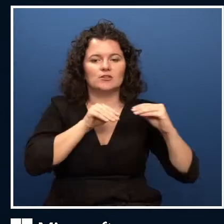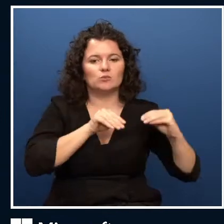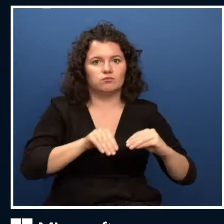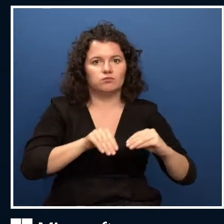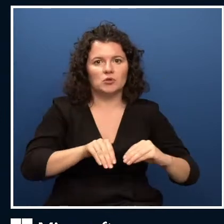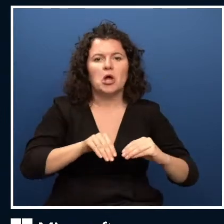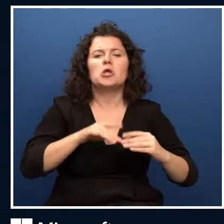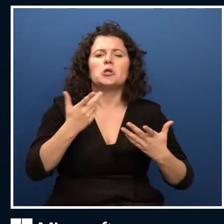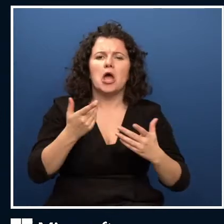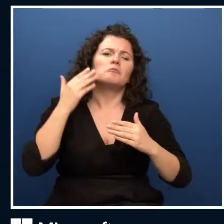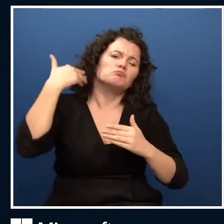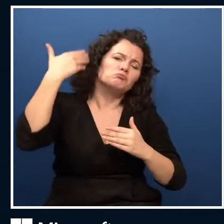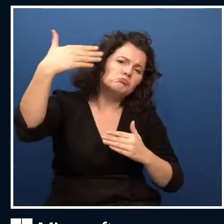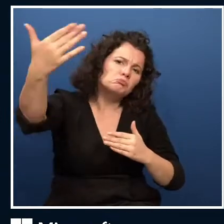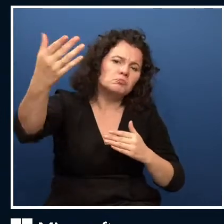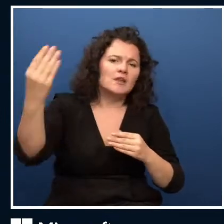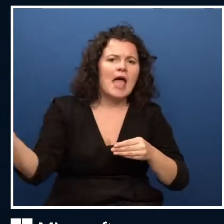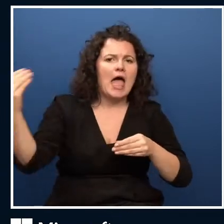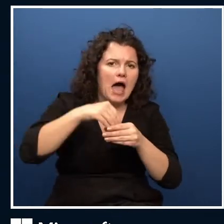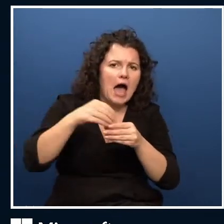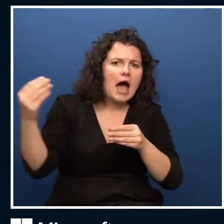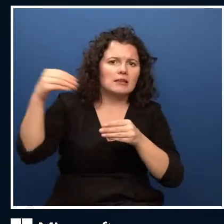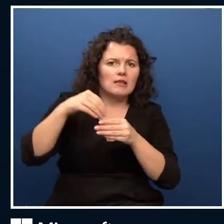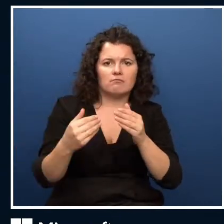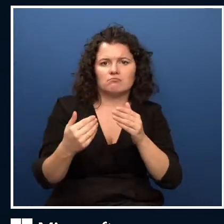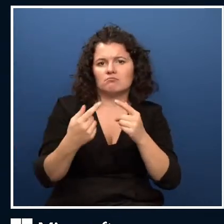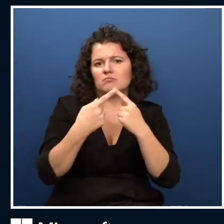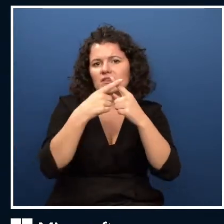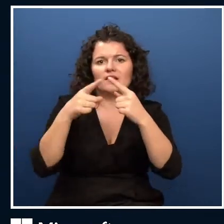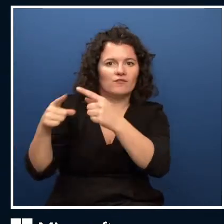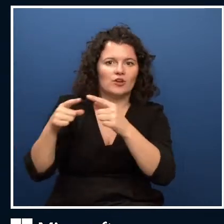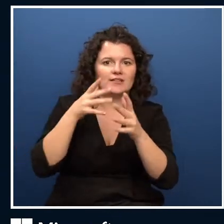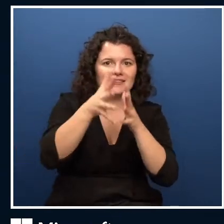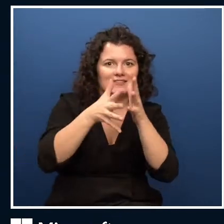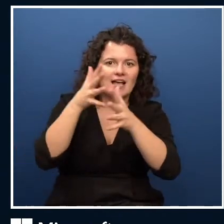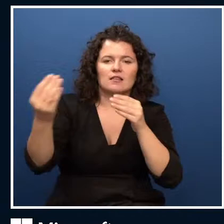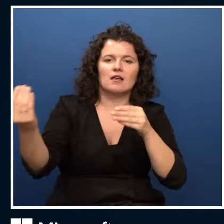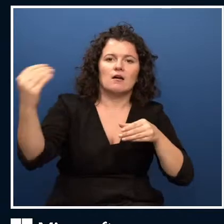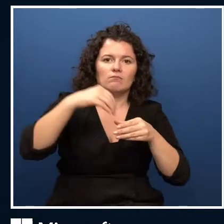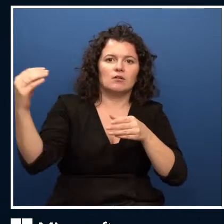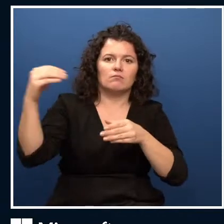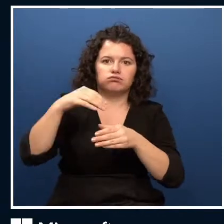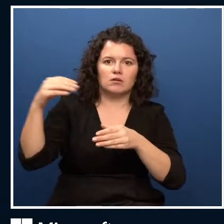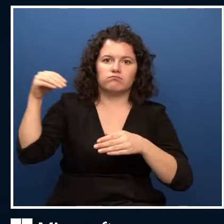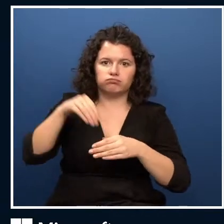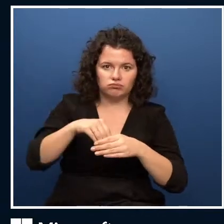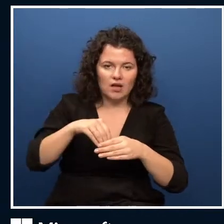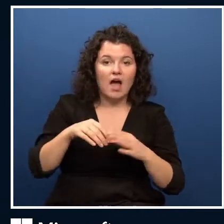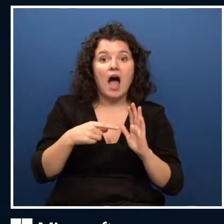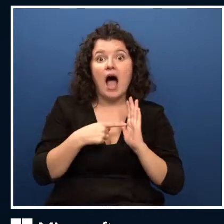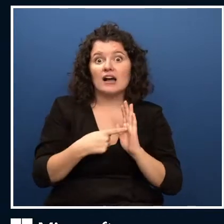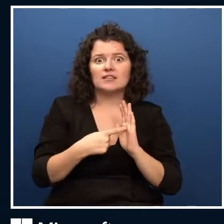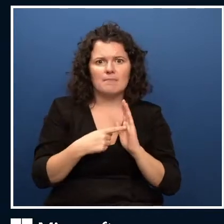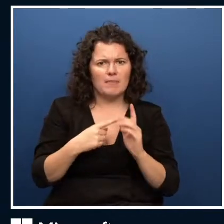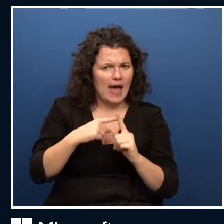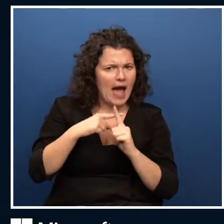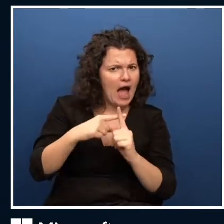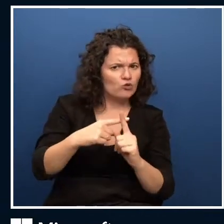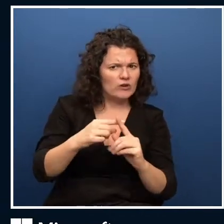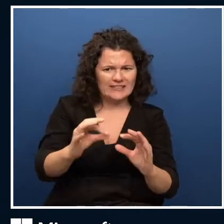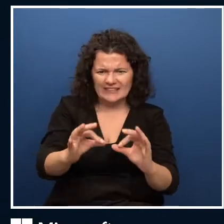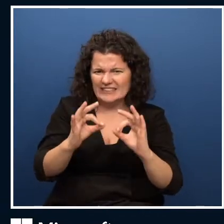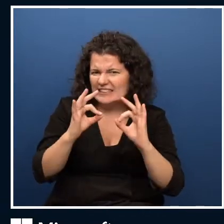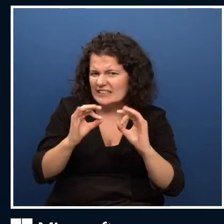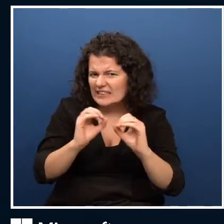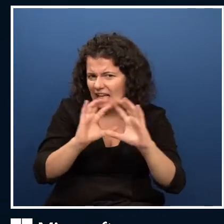and hopefully start to see scale. But if you start to lose accuracy, obviously that can happen if you have a lot of different classes